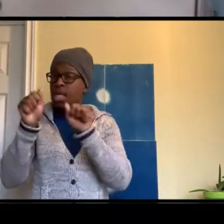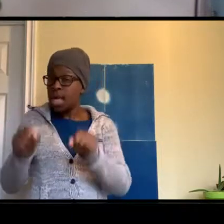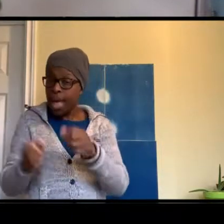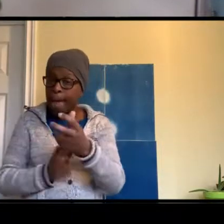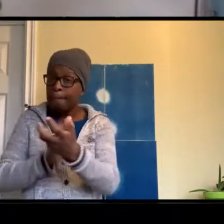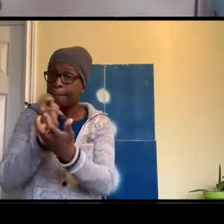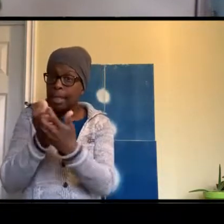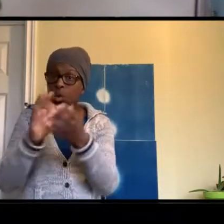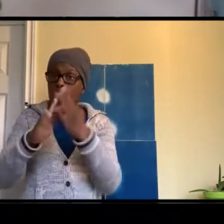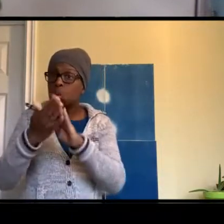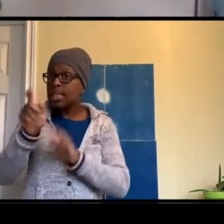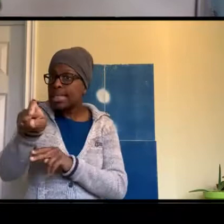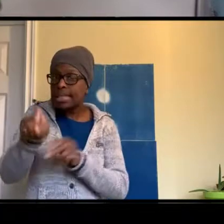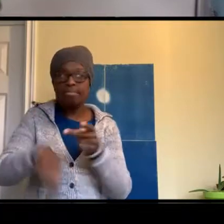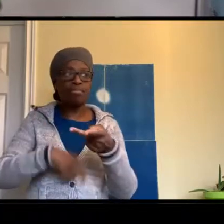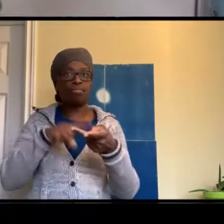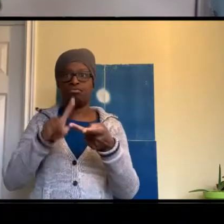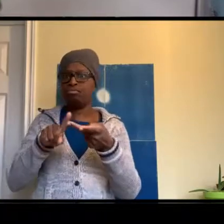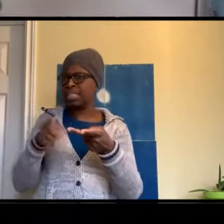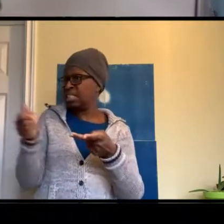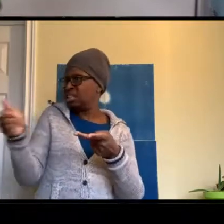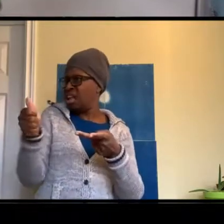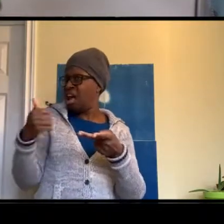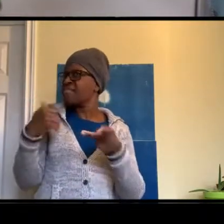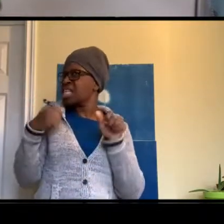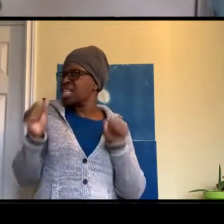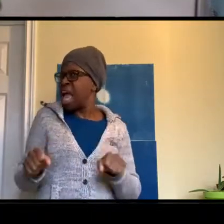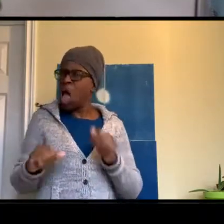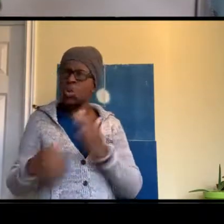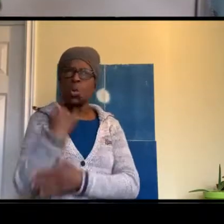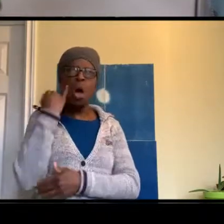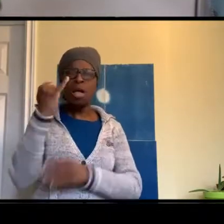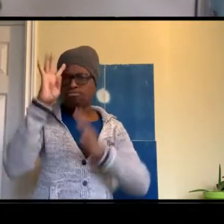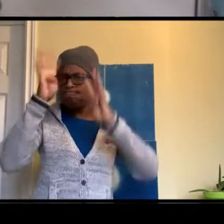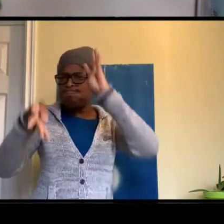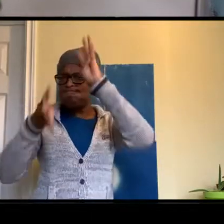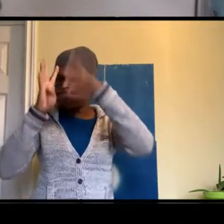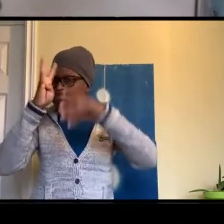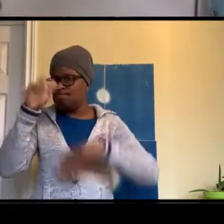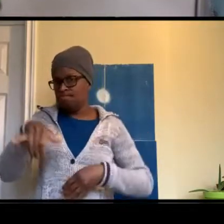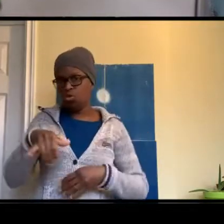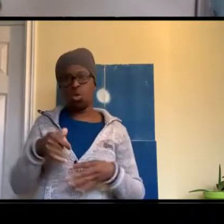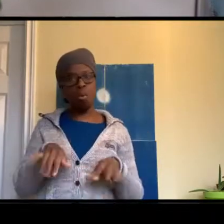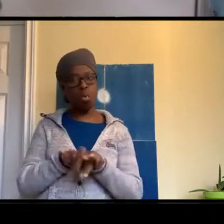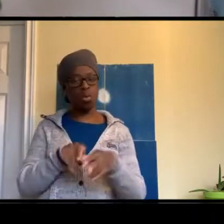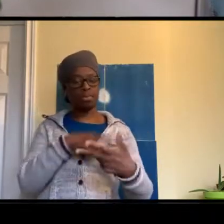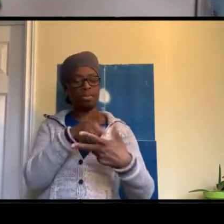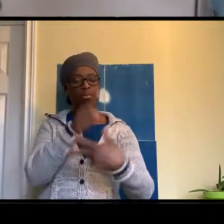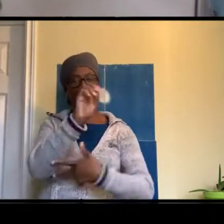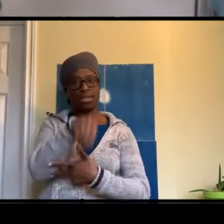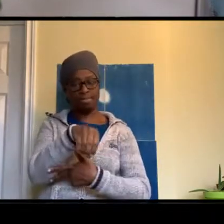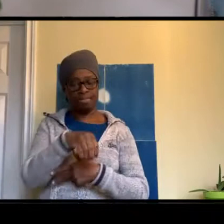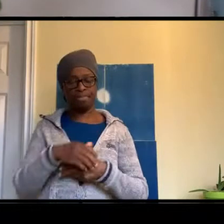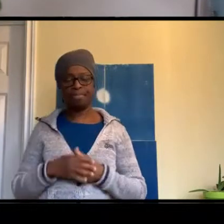innovative. So in terms of your expertise as an applicant, they're not going to give,